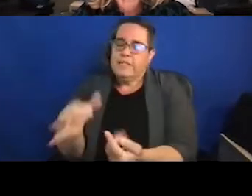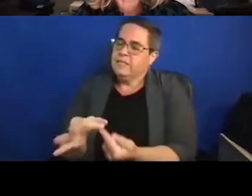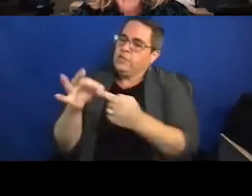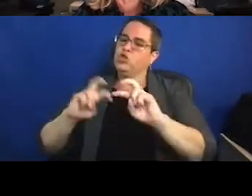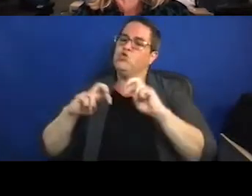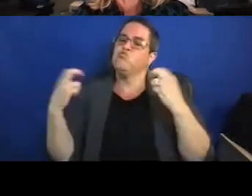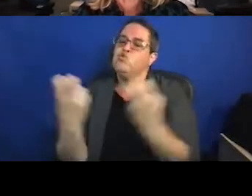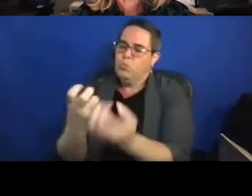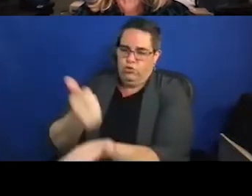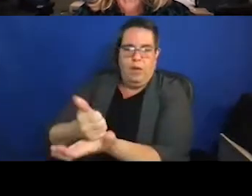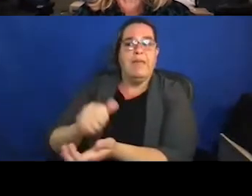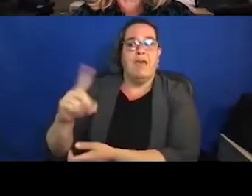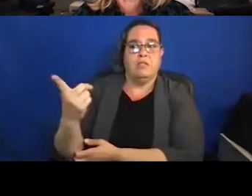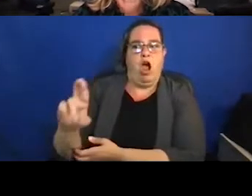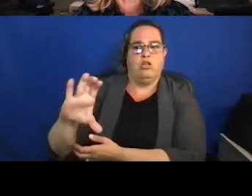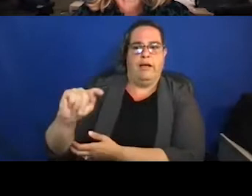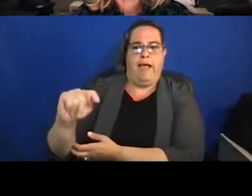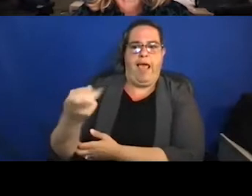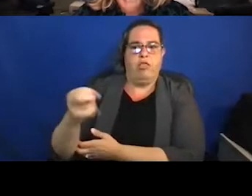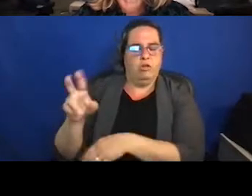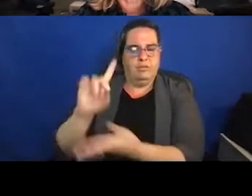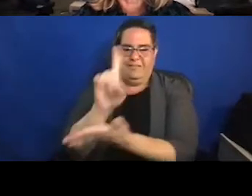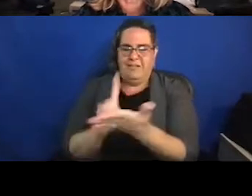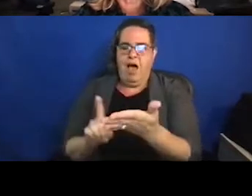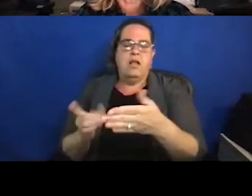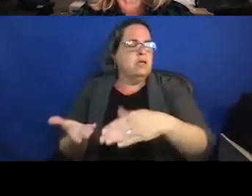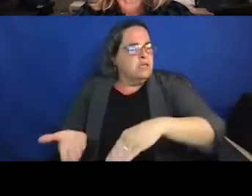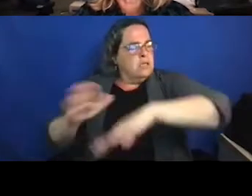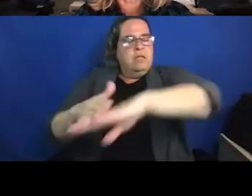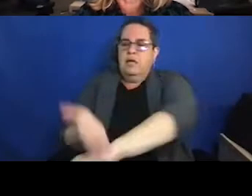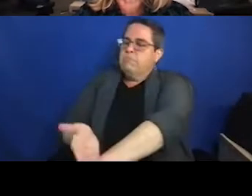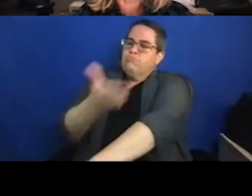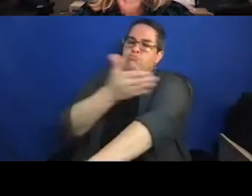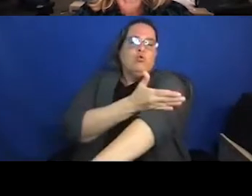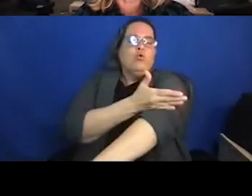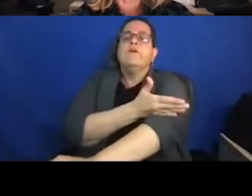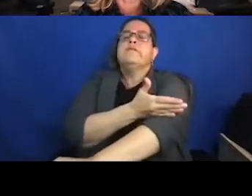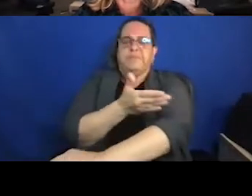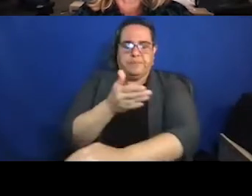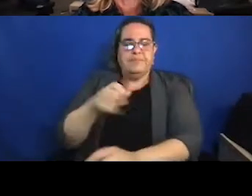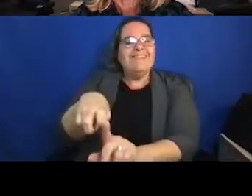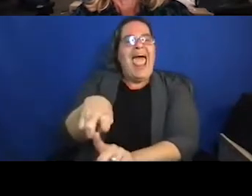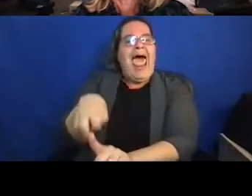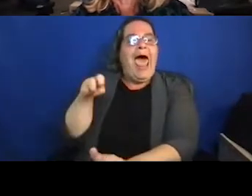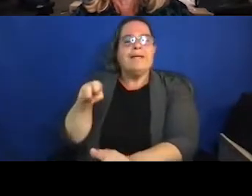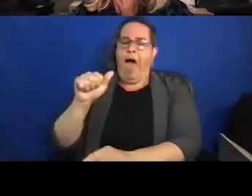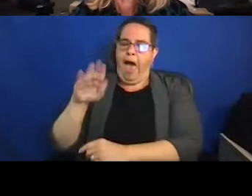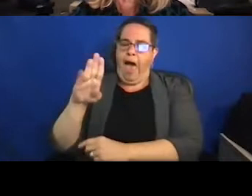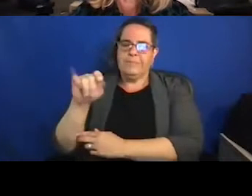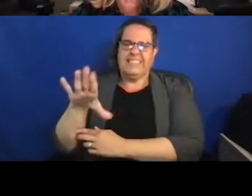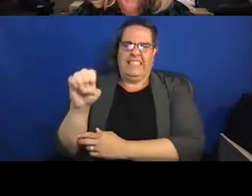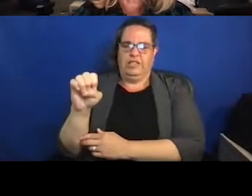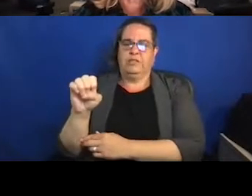has designed, improves abstinence rates significantly in people with serious mental illness. So it helps them to quit smoking. And